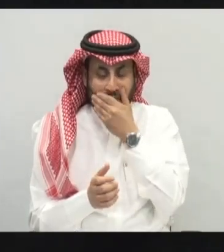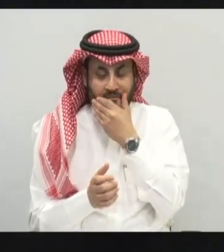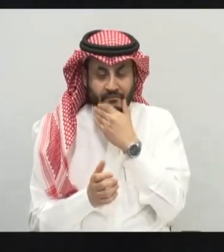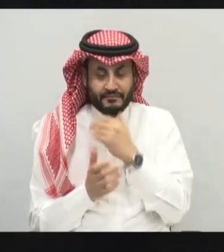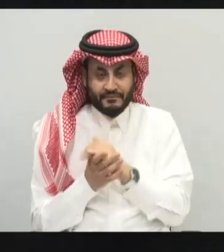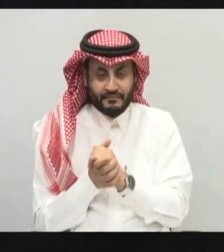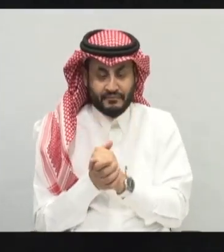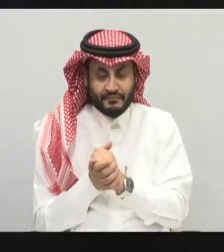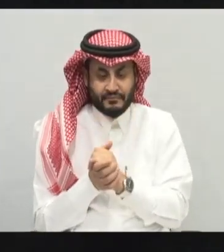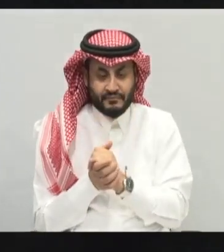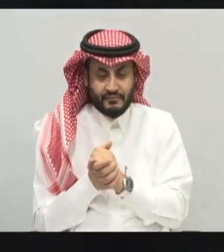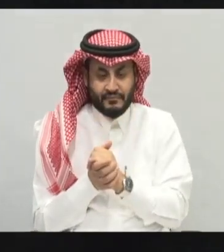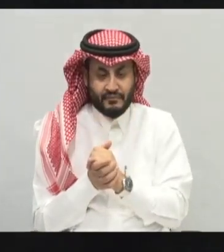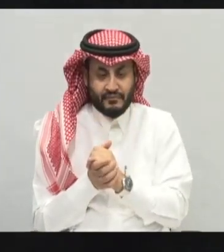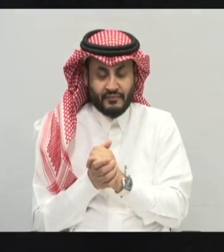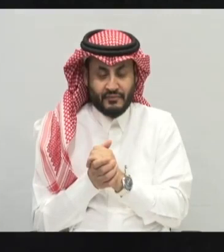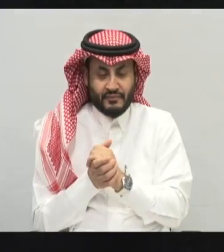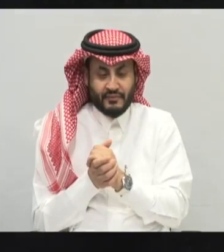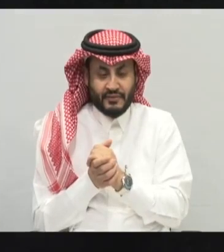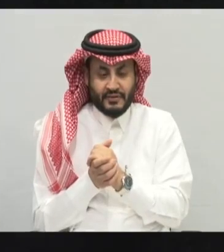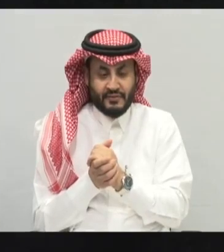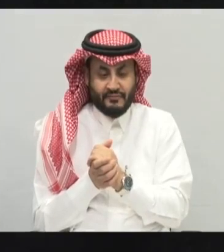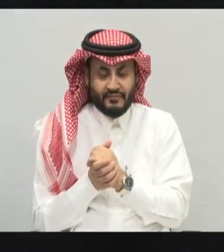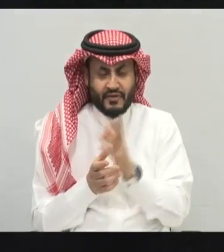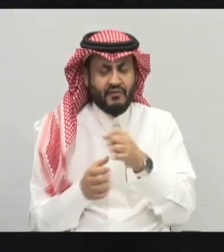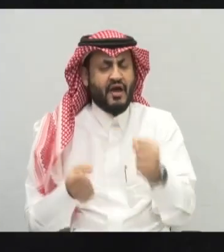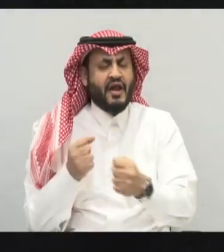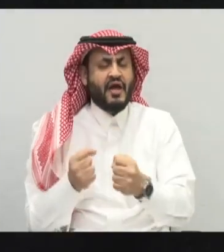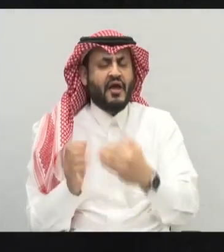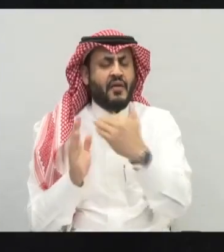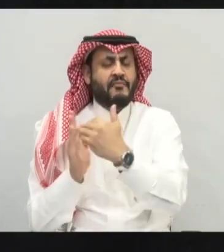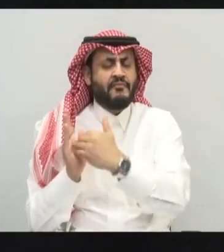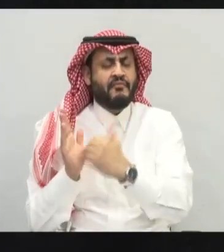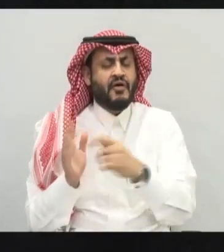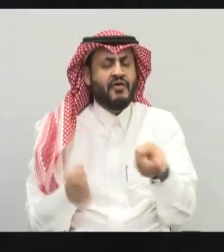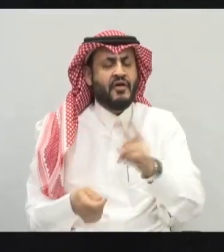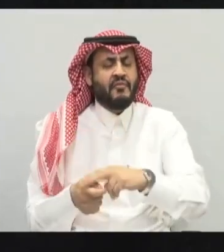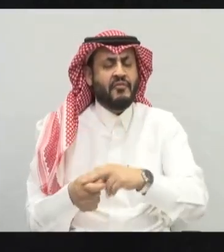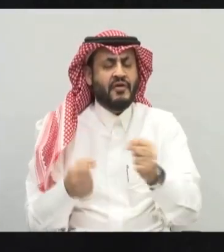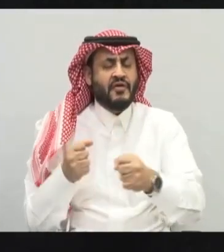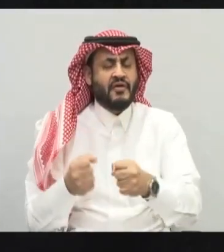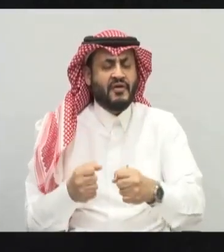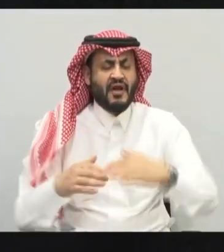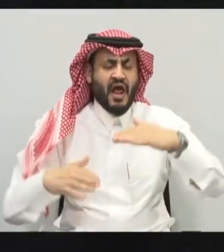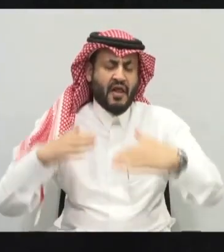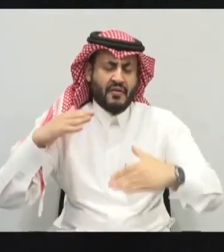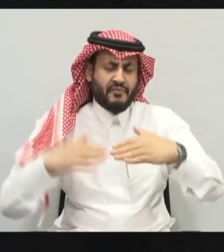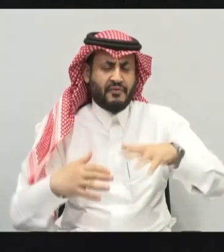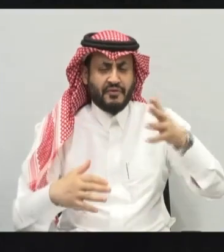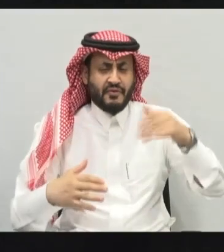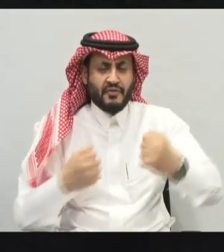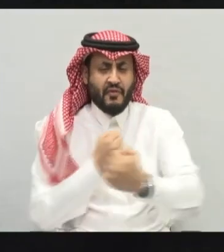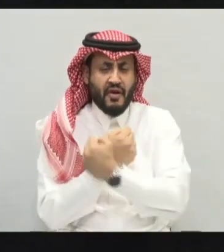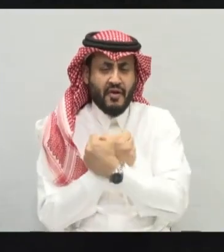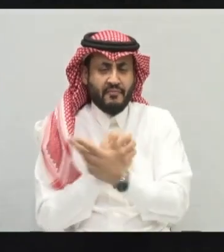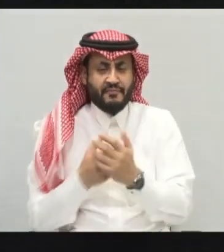read about what kind of problems that people usually have adapting to a different culture and we have discussed some of